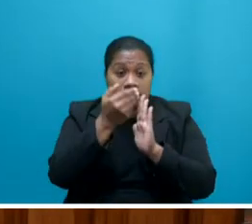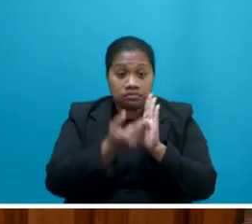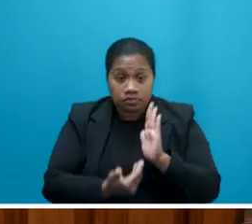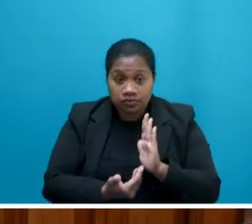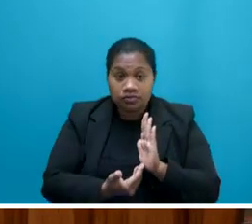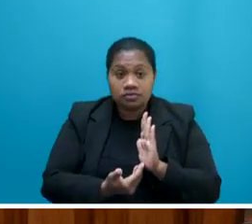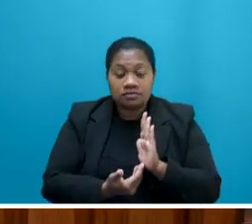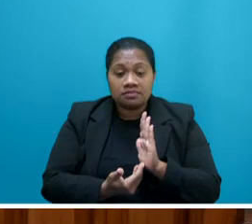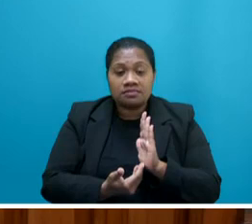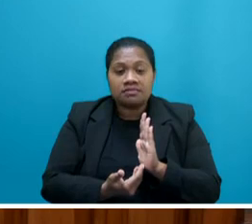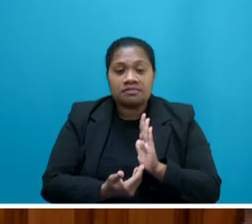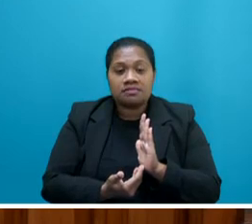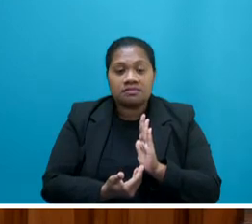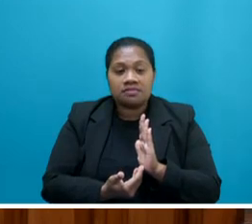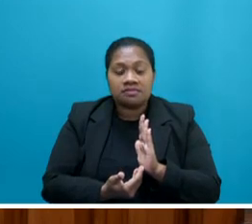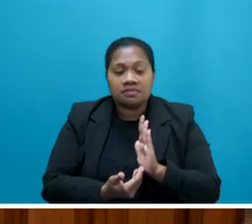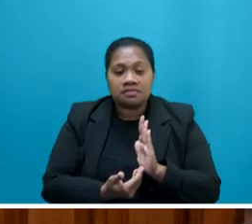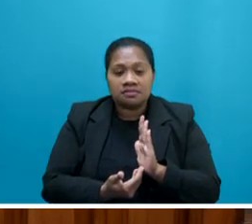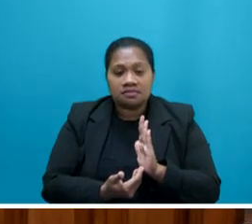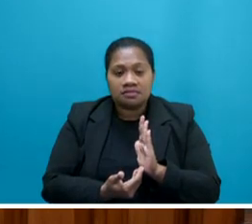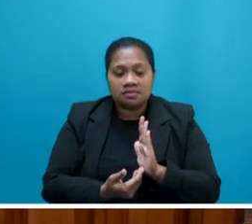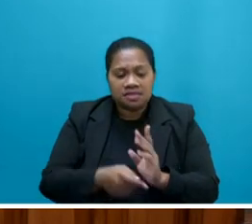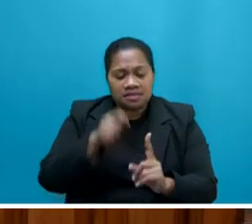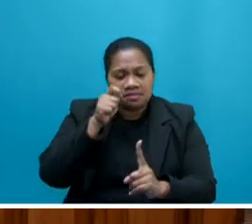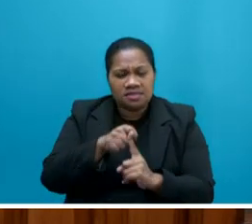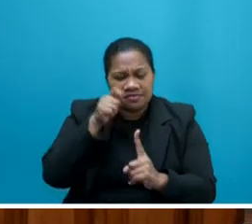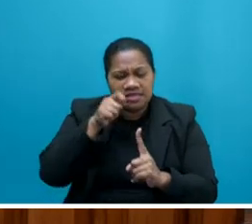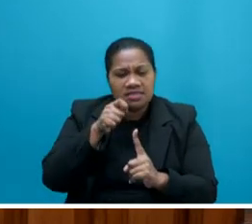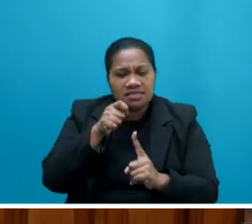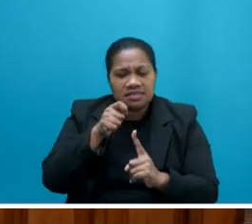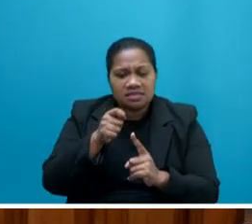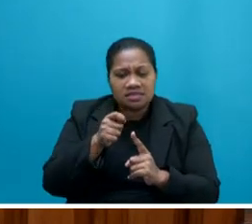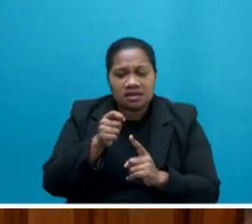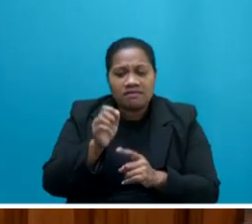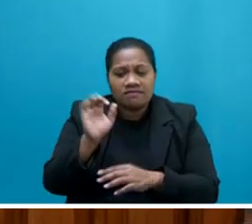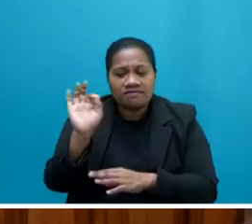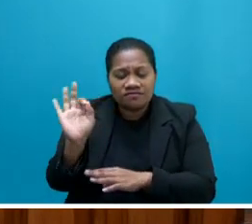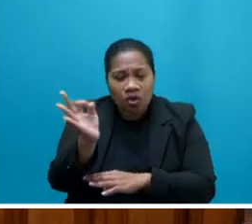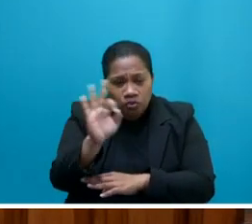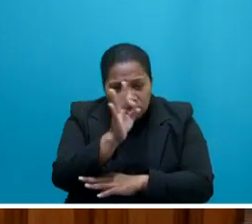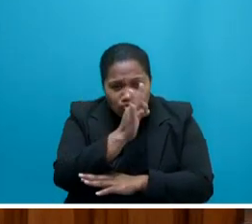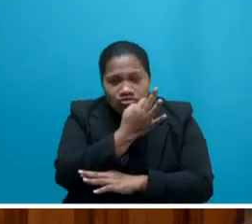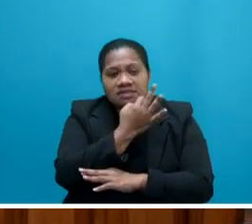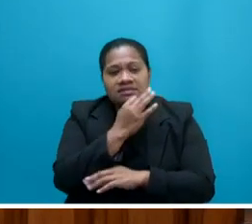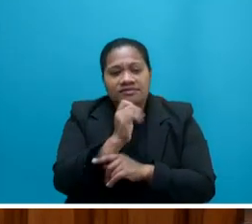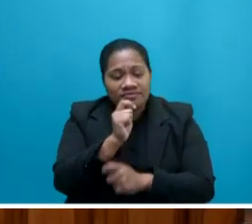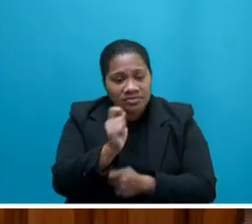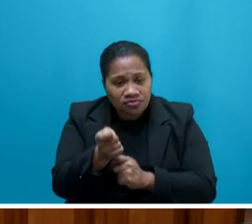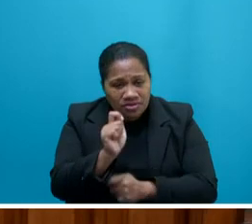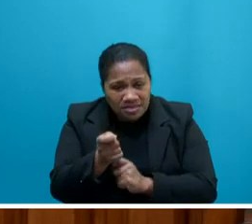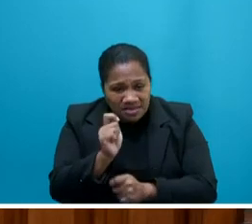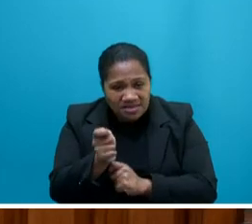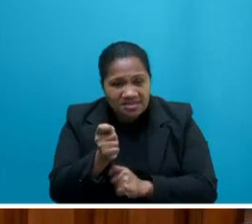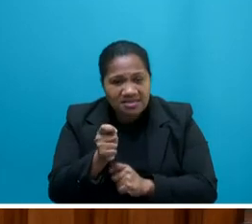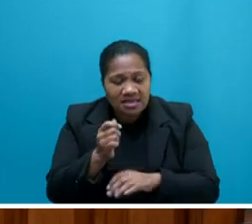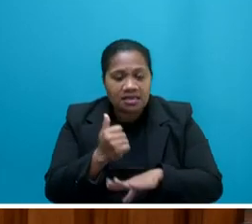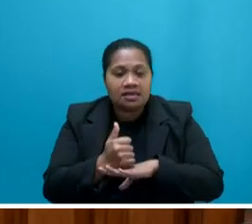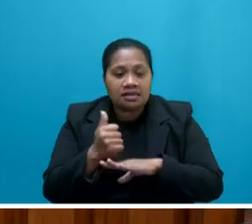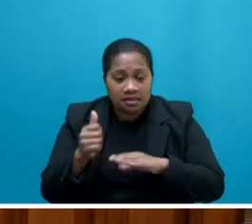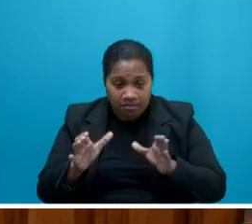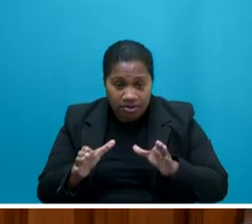sectors, specifically forestry and fisheries, are guided by a twin-pronged approach. Number one